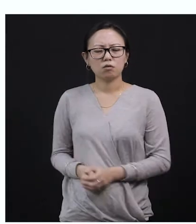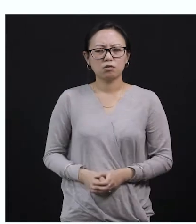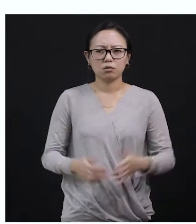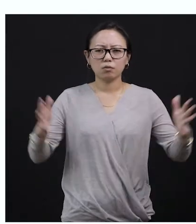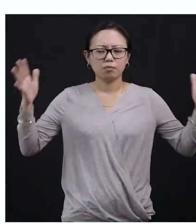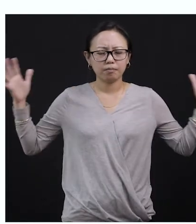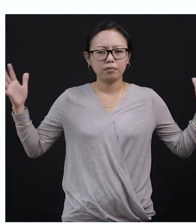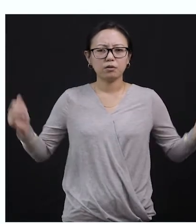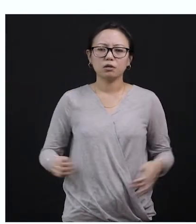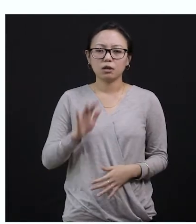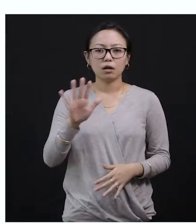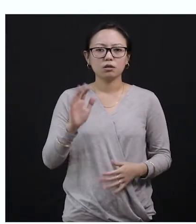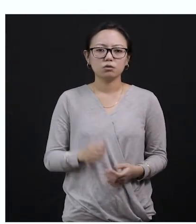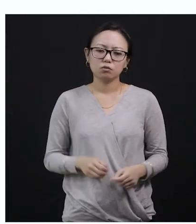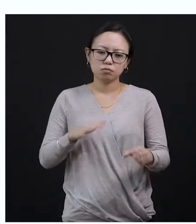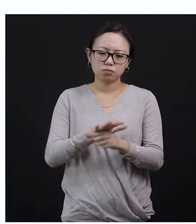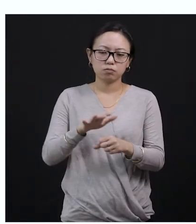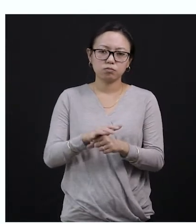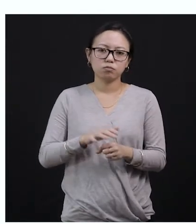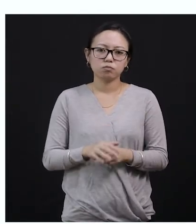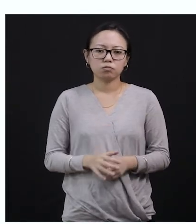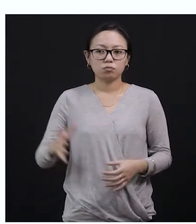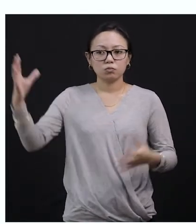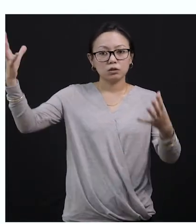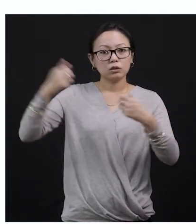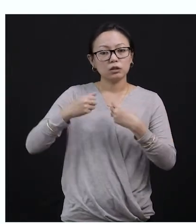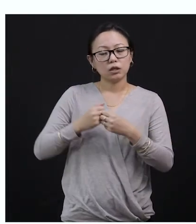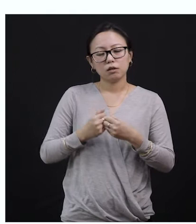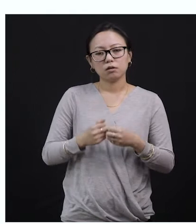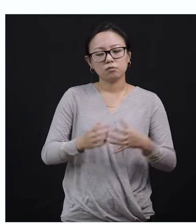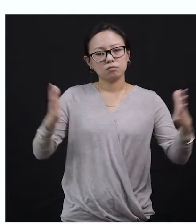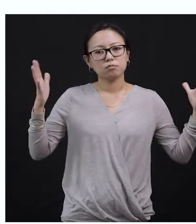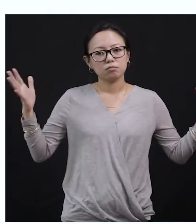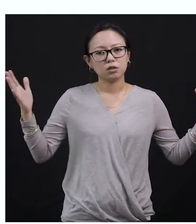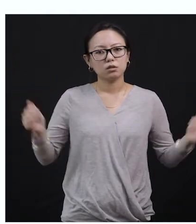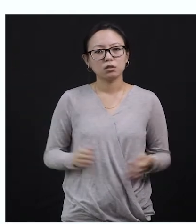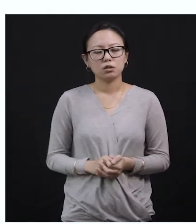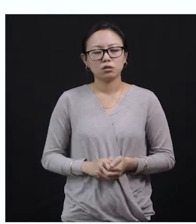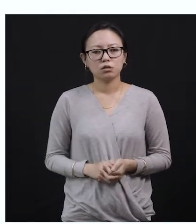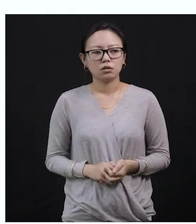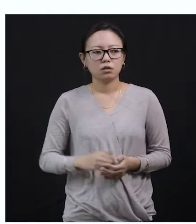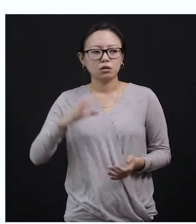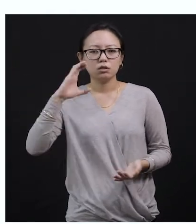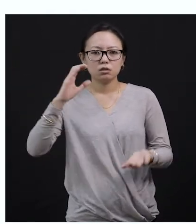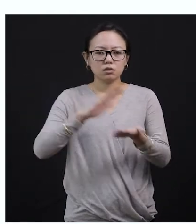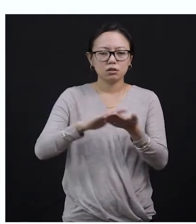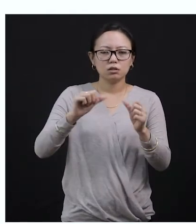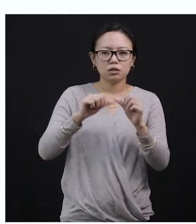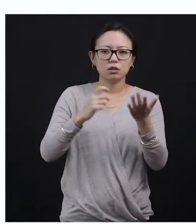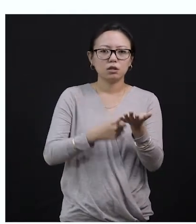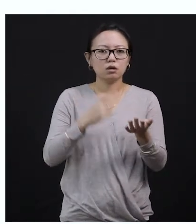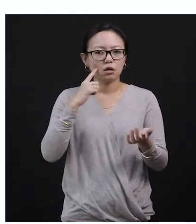and they had no shortage of wood. They had enough wood that were used to make chariots, that were used during